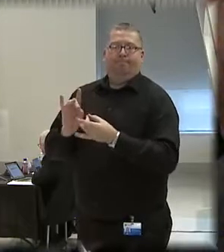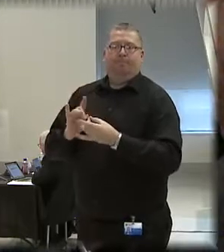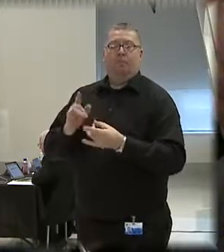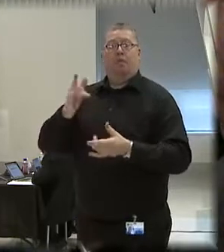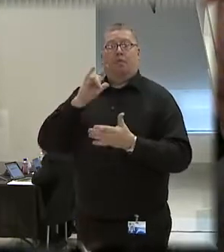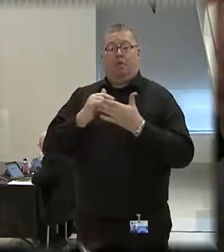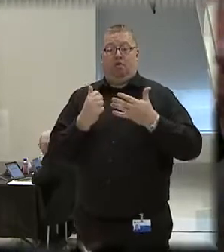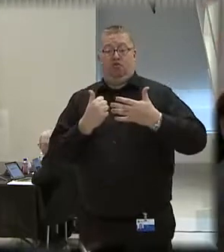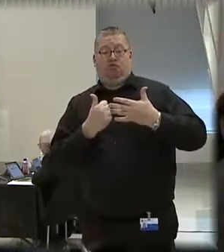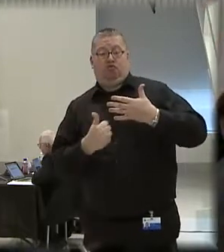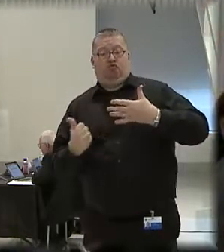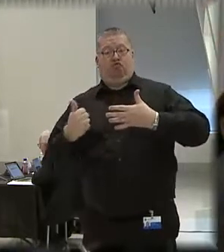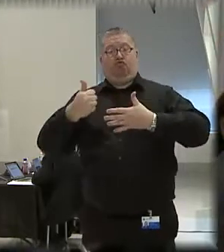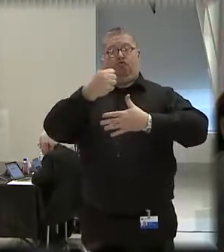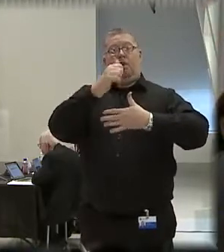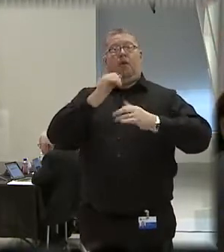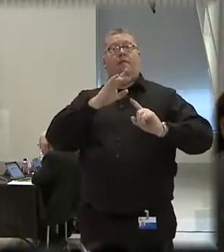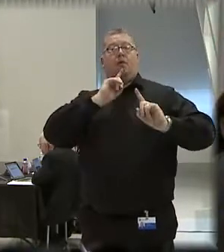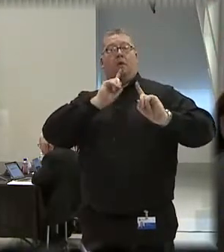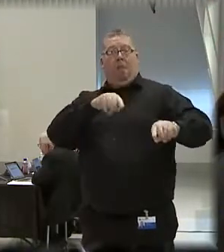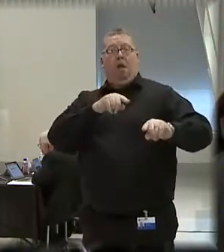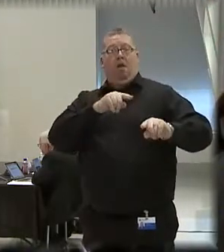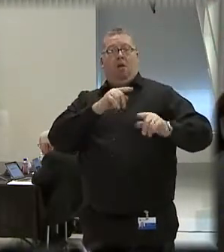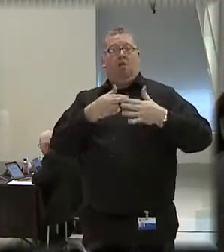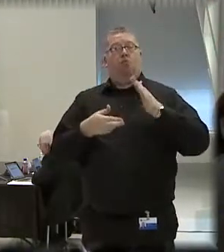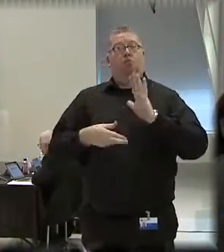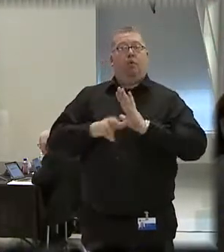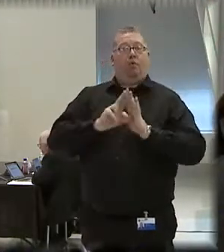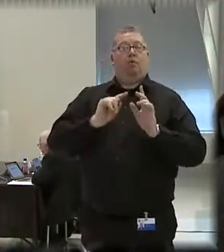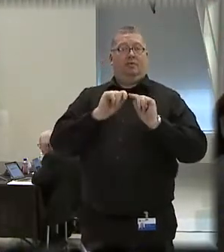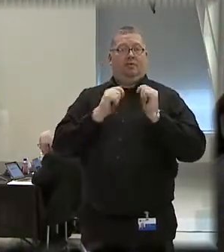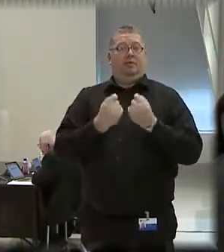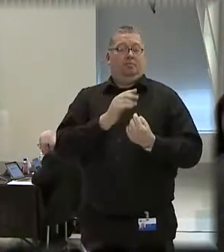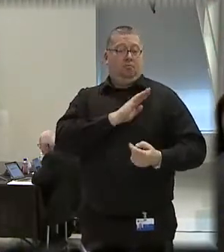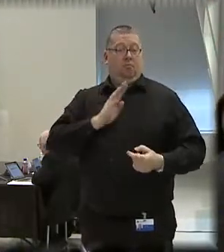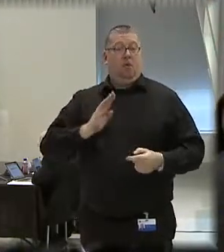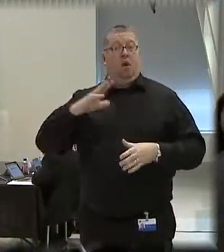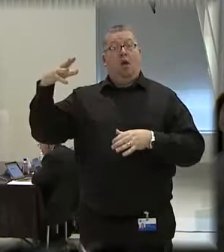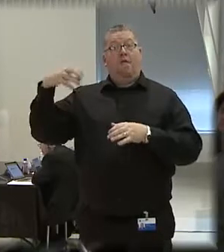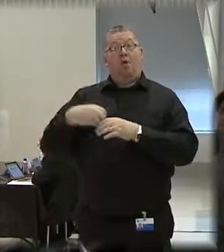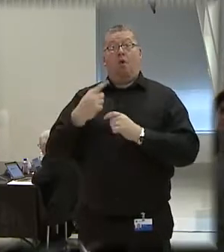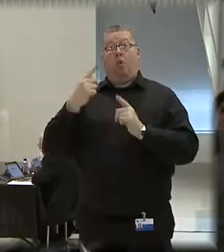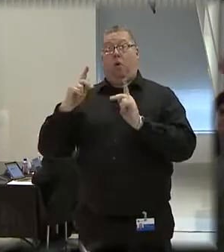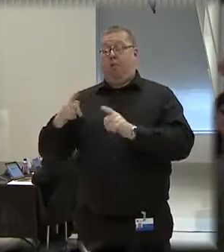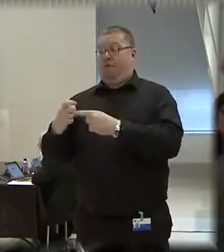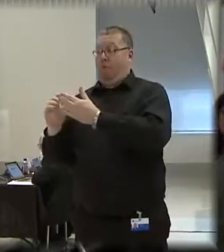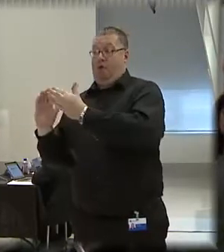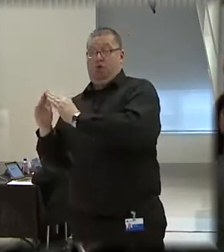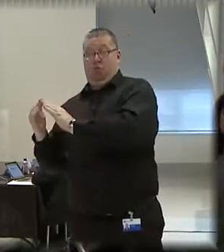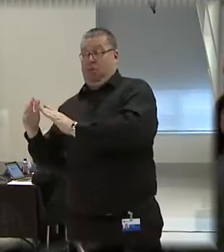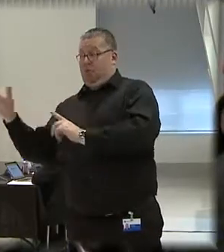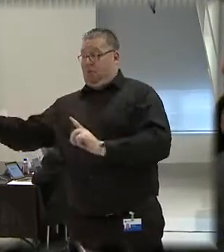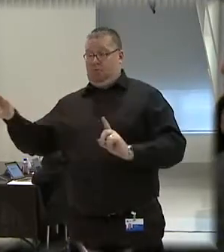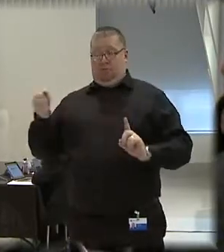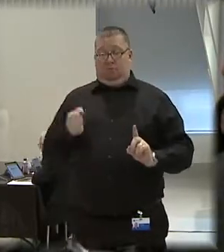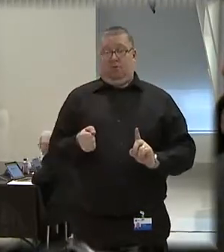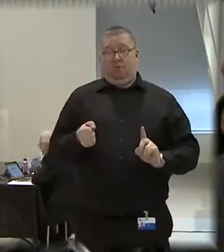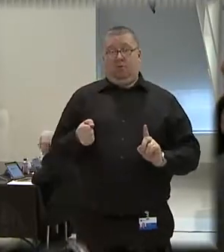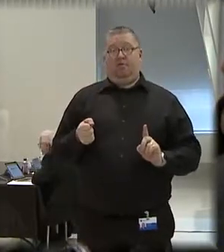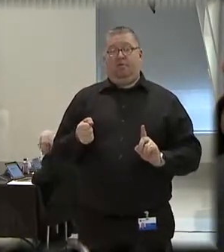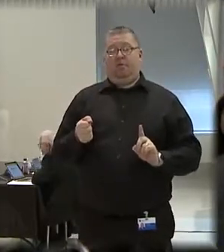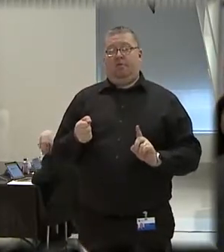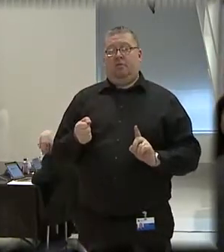of command review board, which includes a civilian person, usually from a CRB,